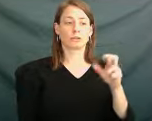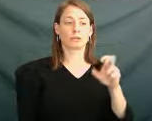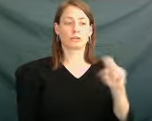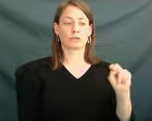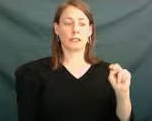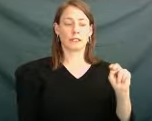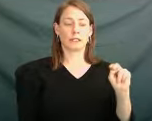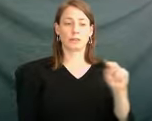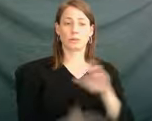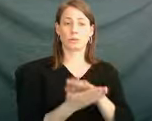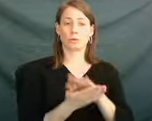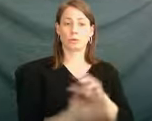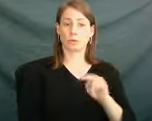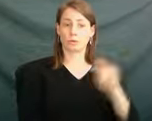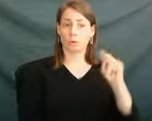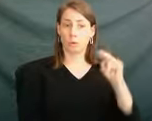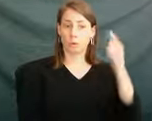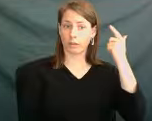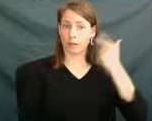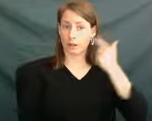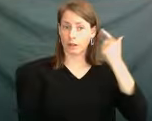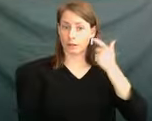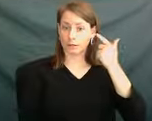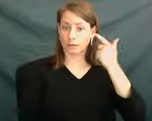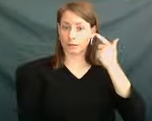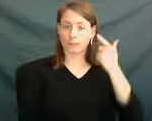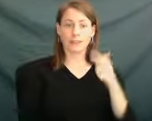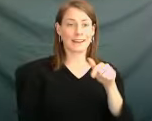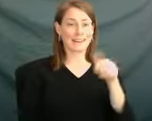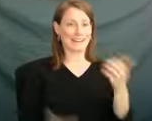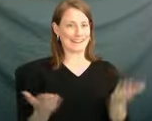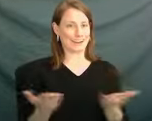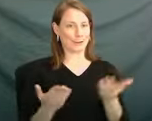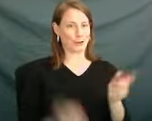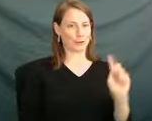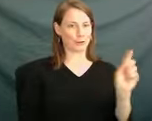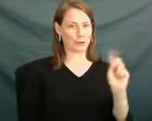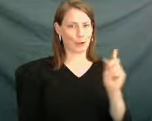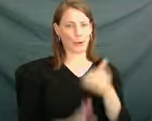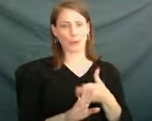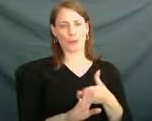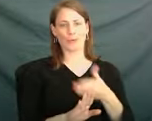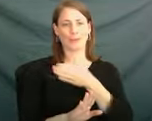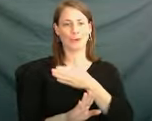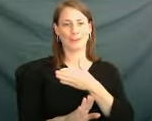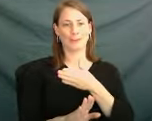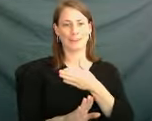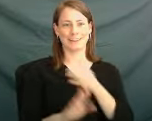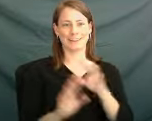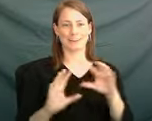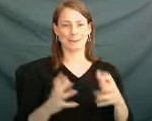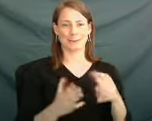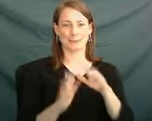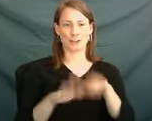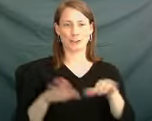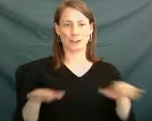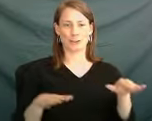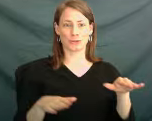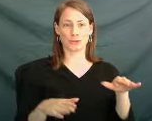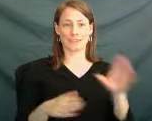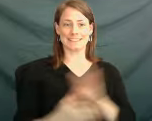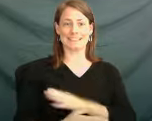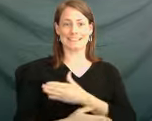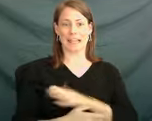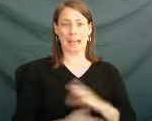No Education" on Pink Floyd's The Wall. Choose one of these questions, okay, that you knew how to do, and then try and make up your own